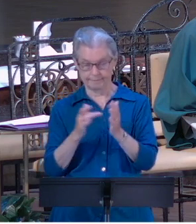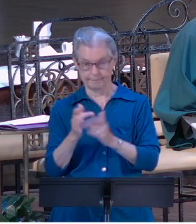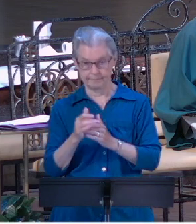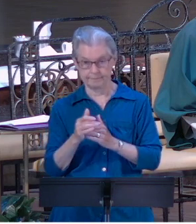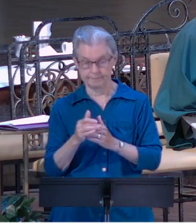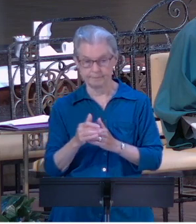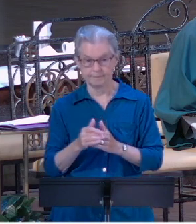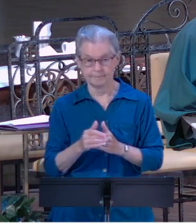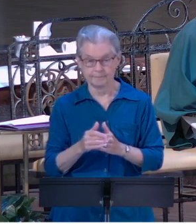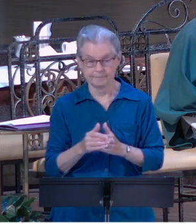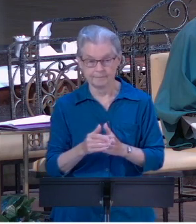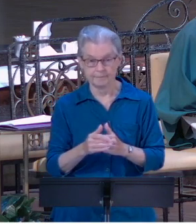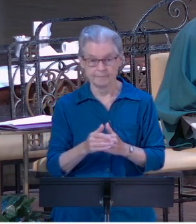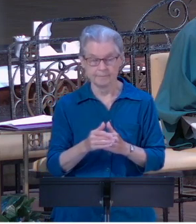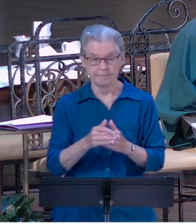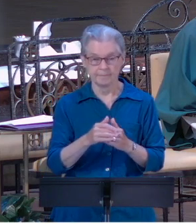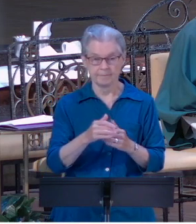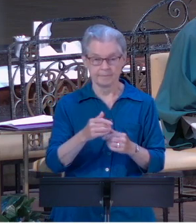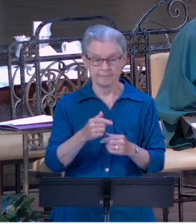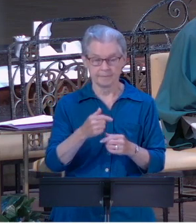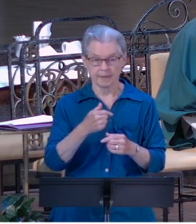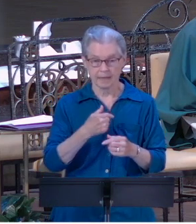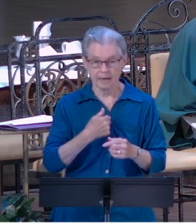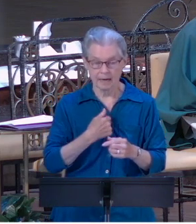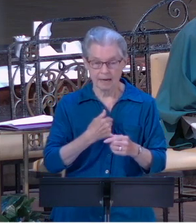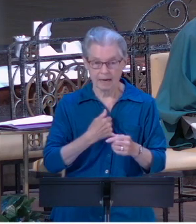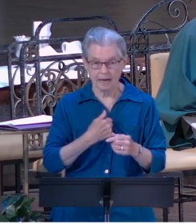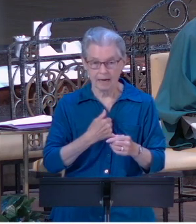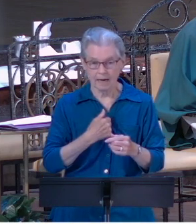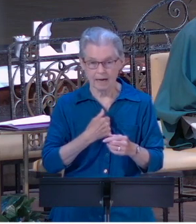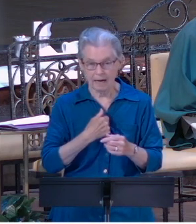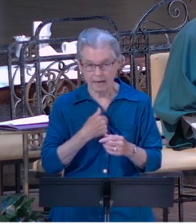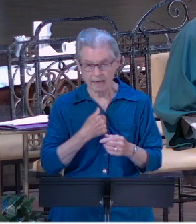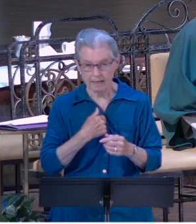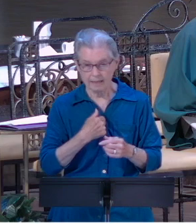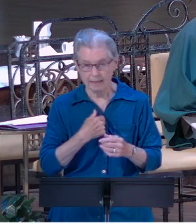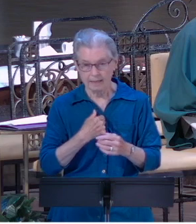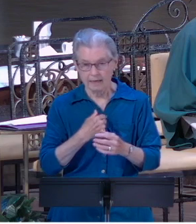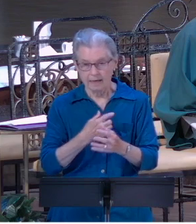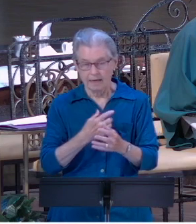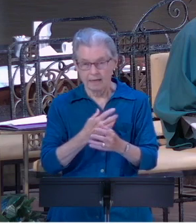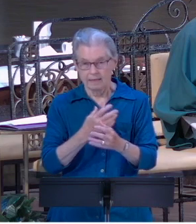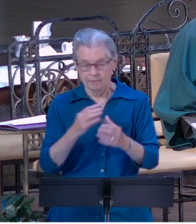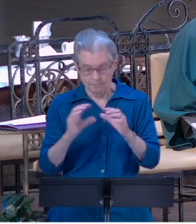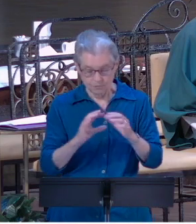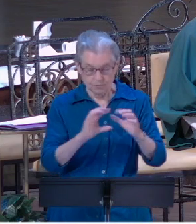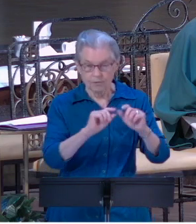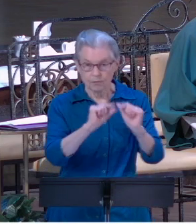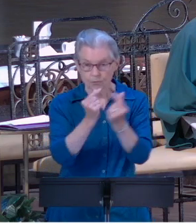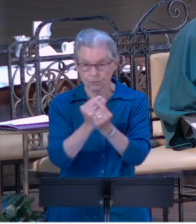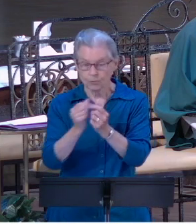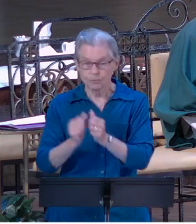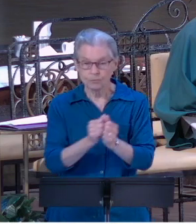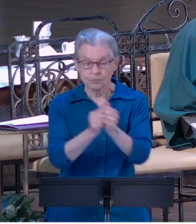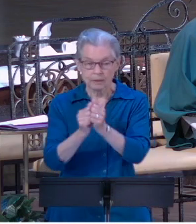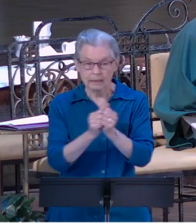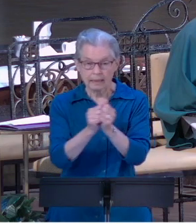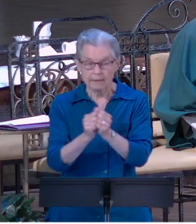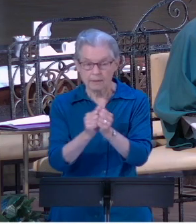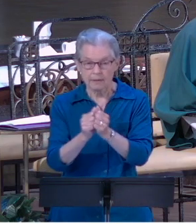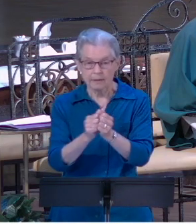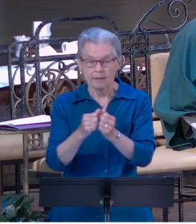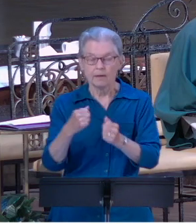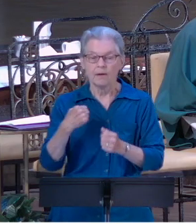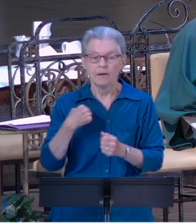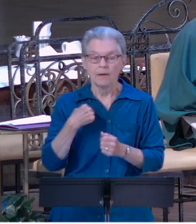I, along with my dear delegation members, had the great honor of experiencing a taste of this kingdom at our time with